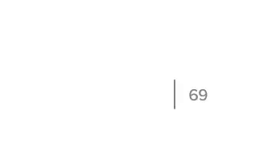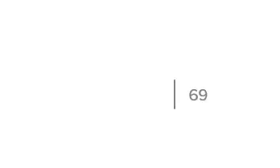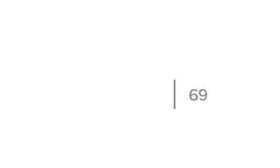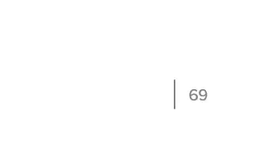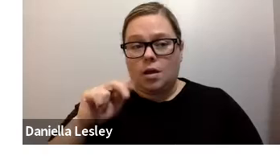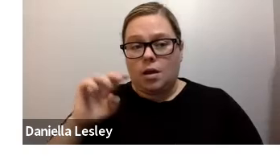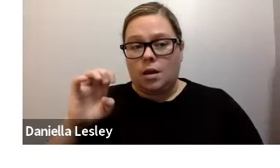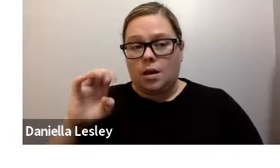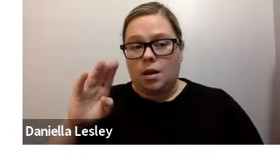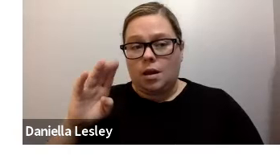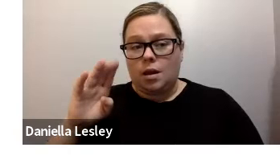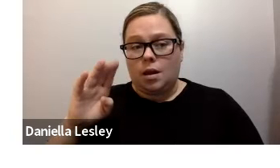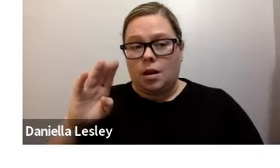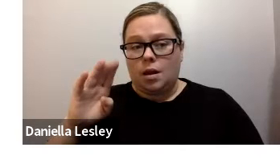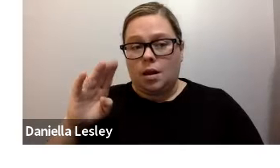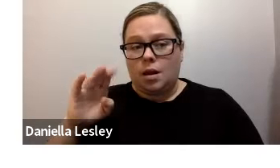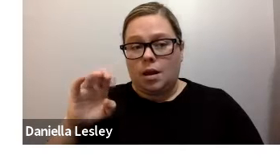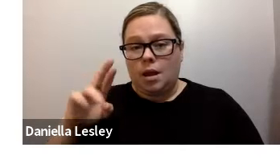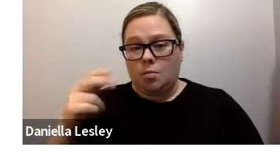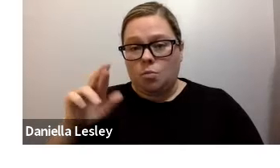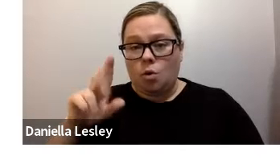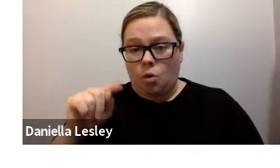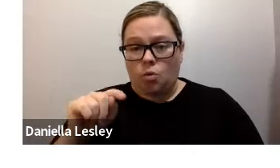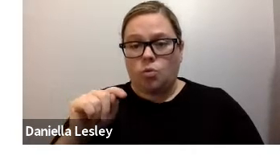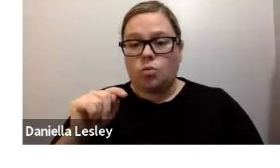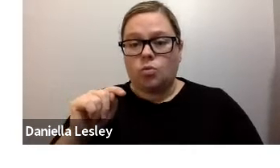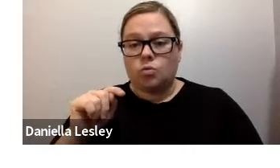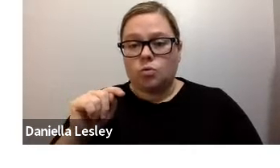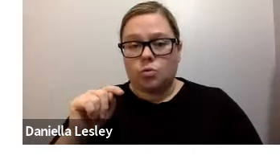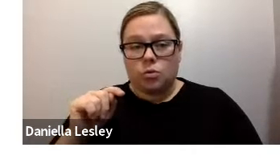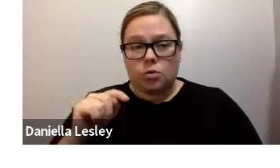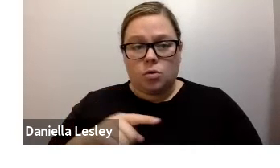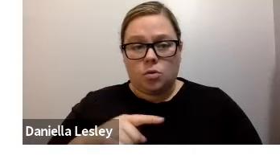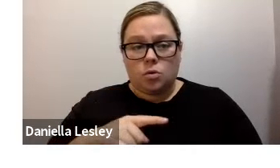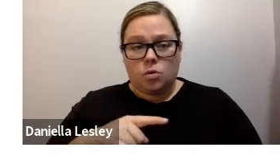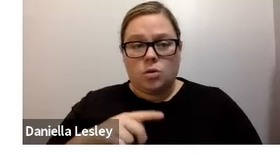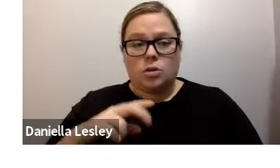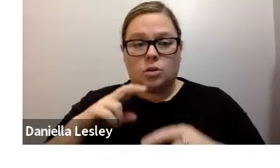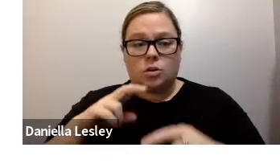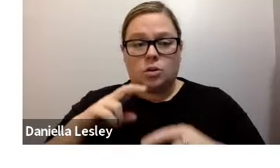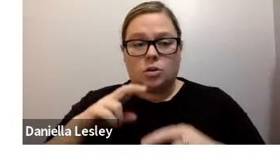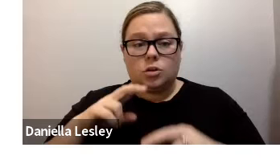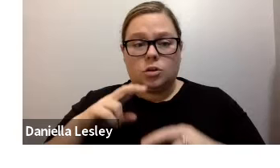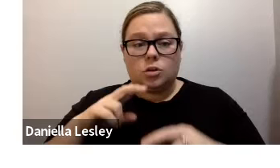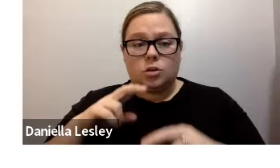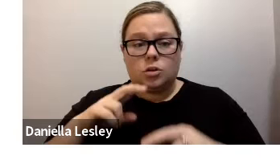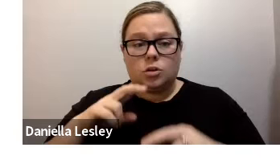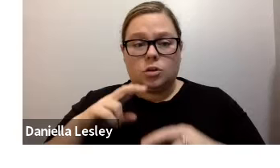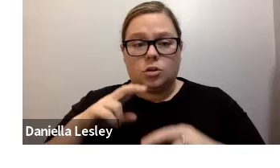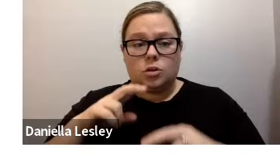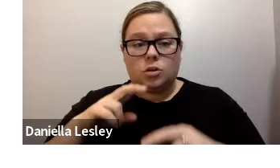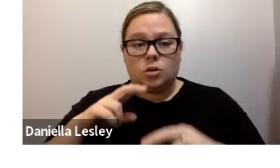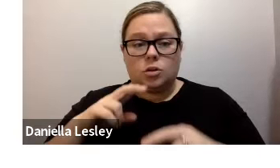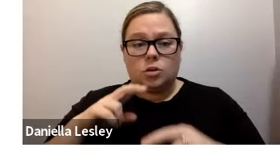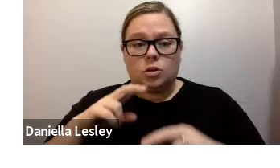Eberhard. As a professor and associate chair of education, Dr. Eberhard oversees all activities related to undergraduate and